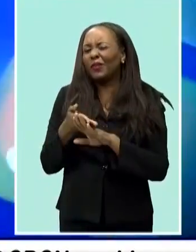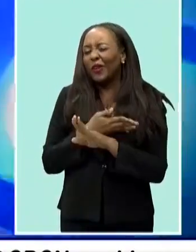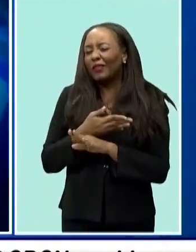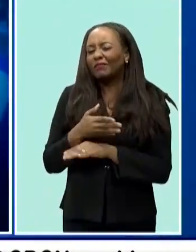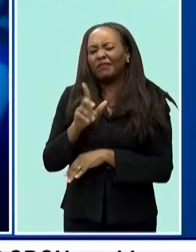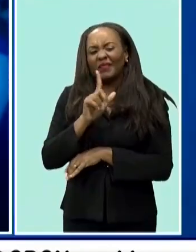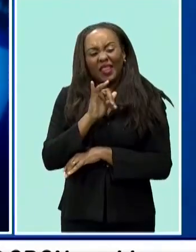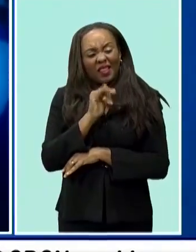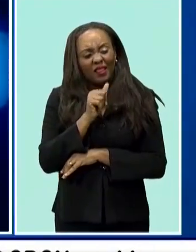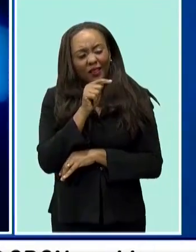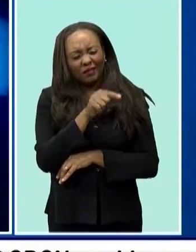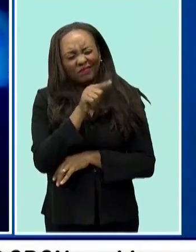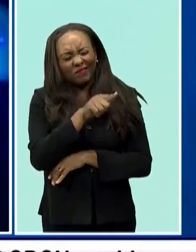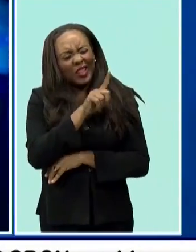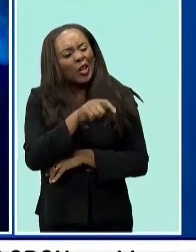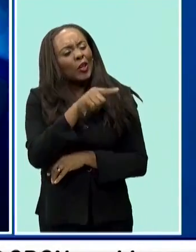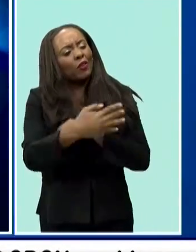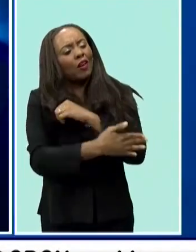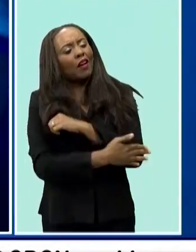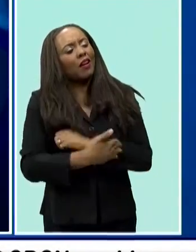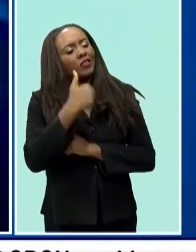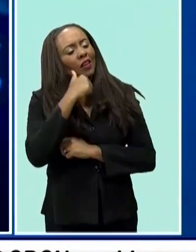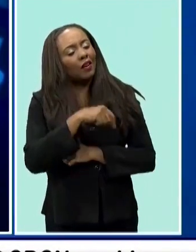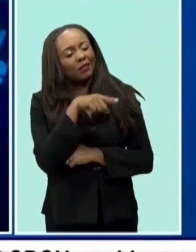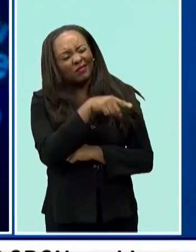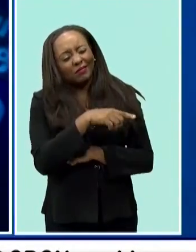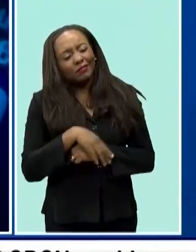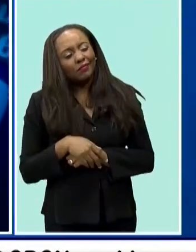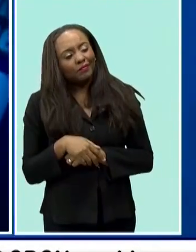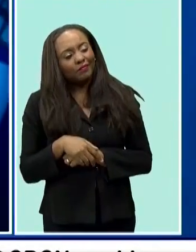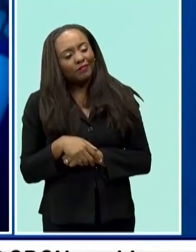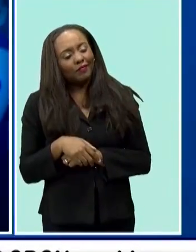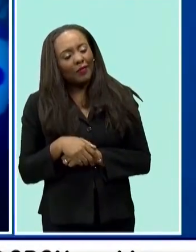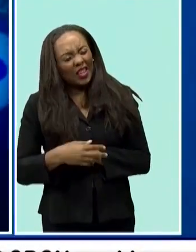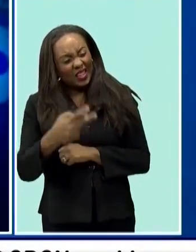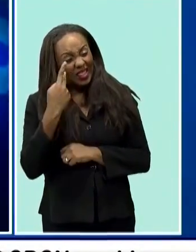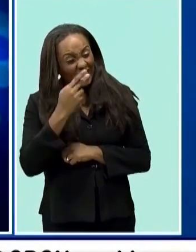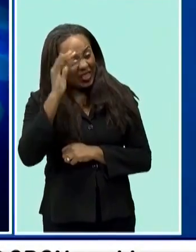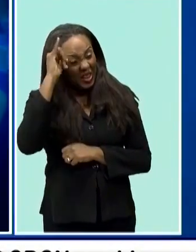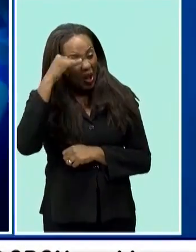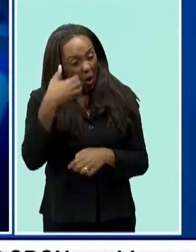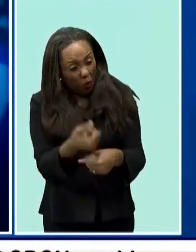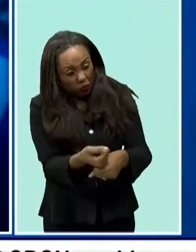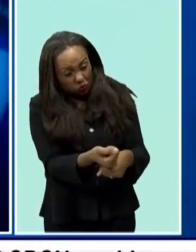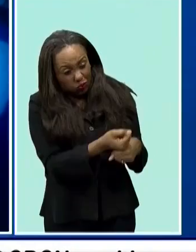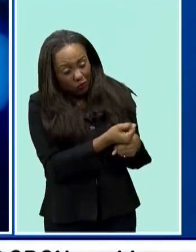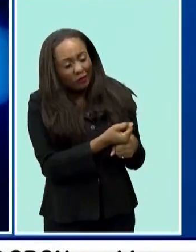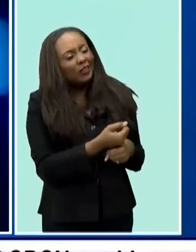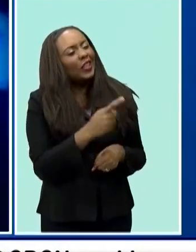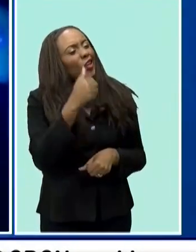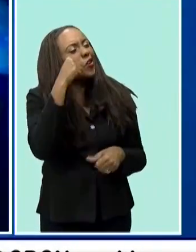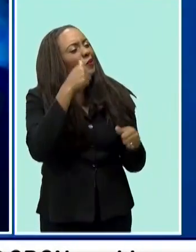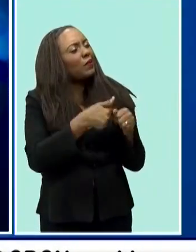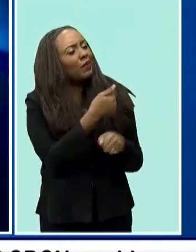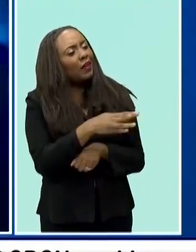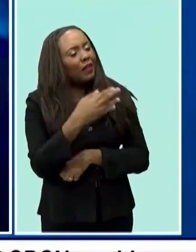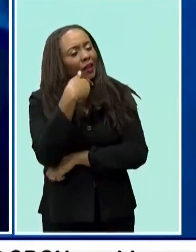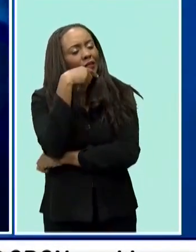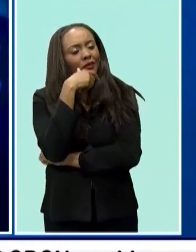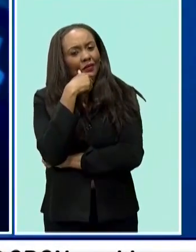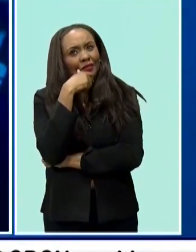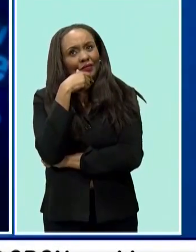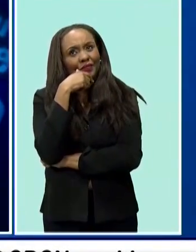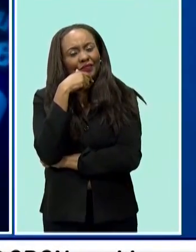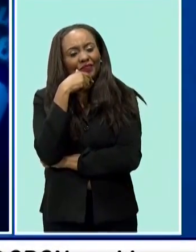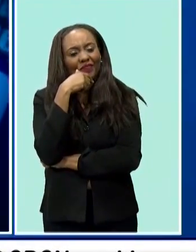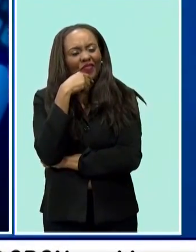go, Lisa, let me ask you this question. As a country girl yourself, that cow being pulled, does that bring back any memories? I think